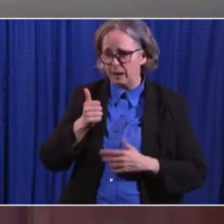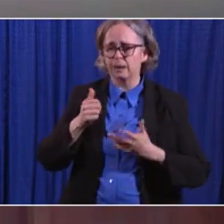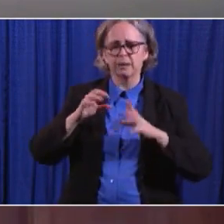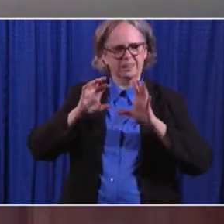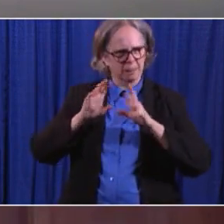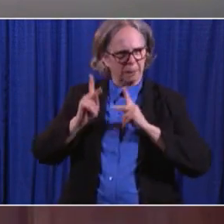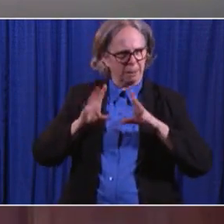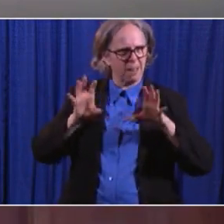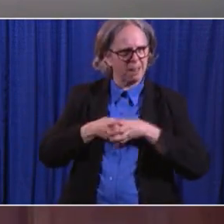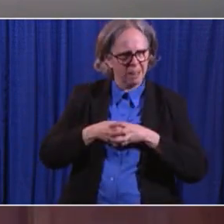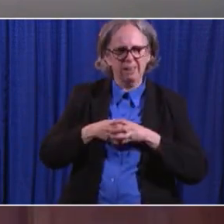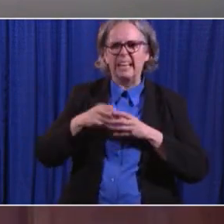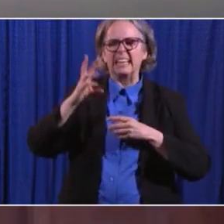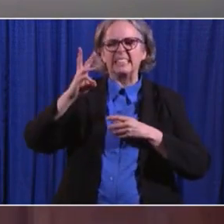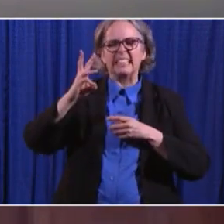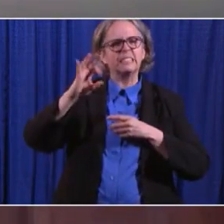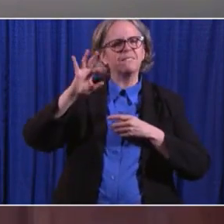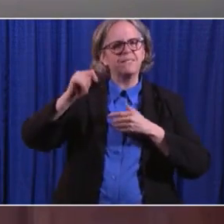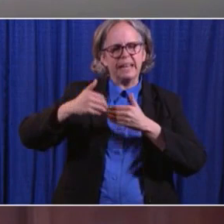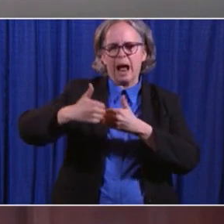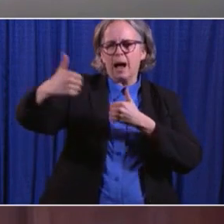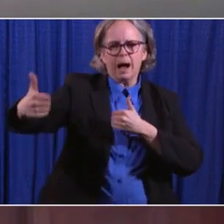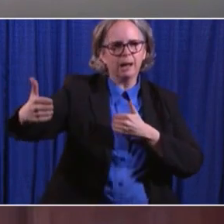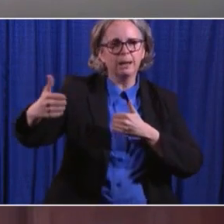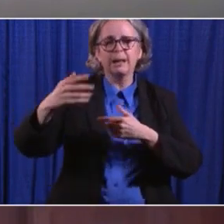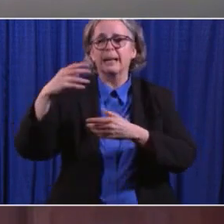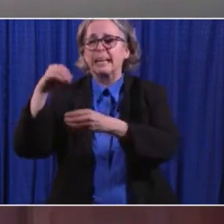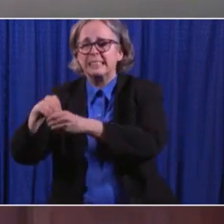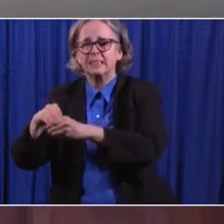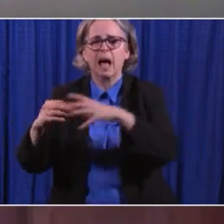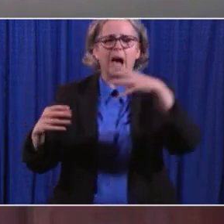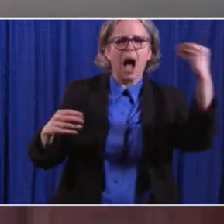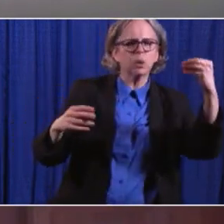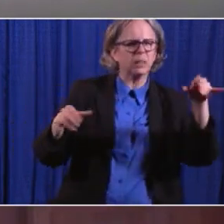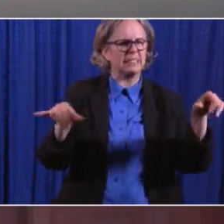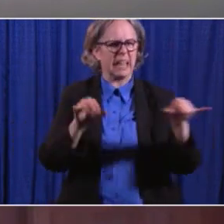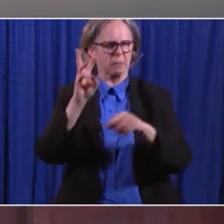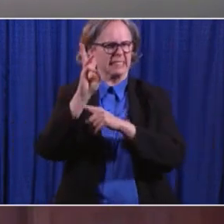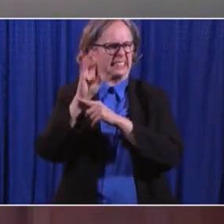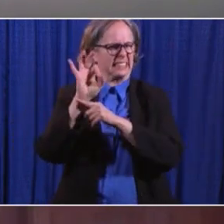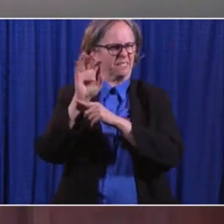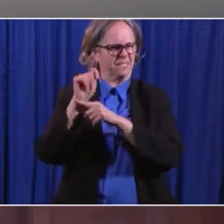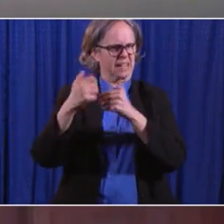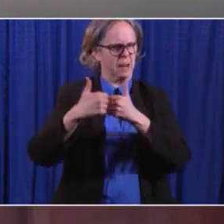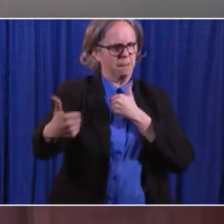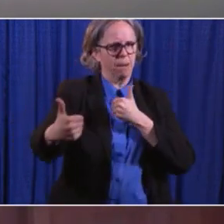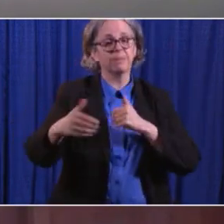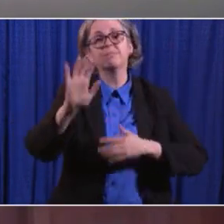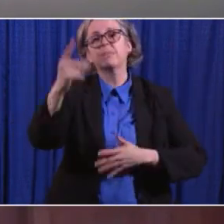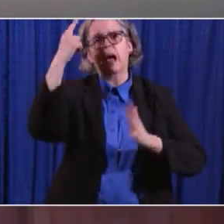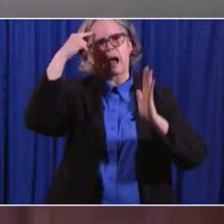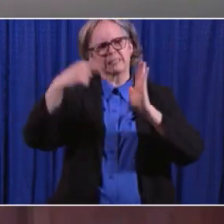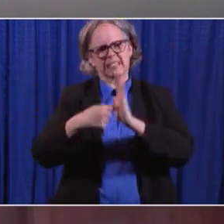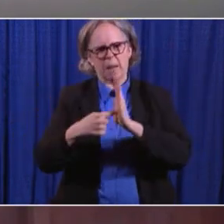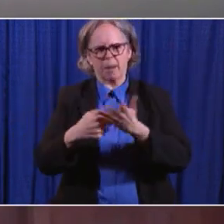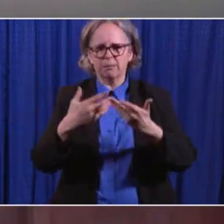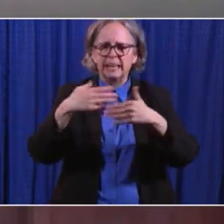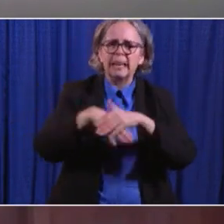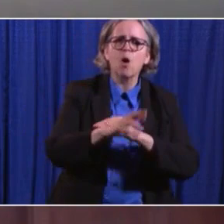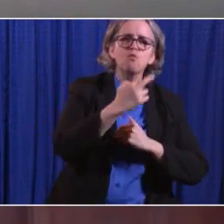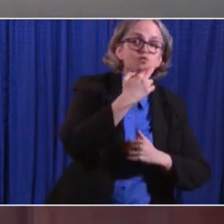seated groups. Still asking that people stay seated when actively eating or drinking at a restaurant, bar, or banquet